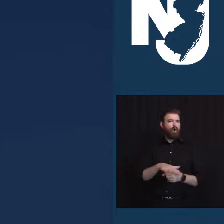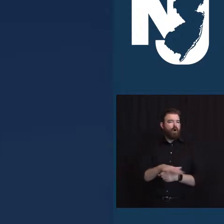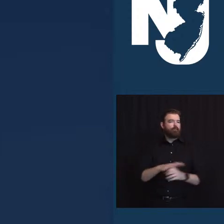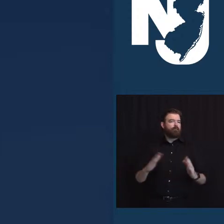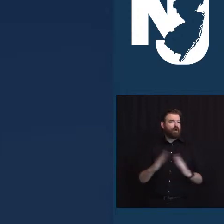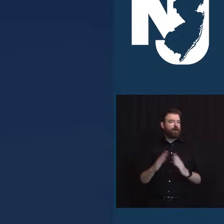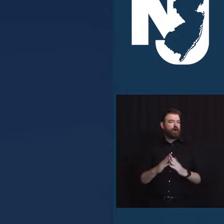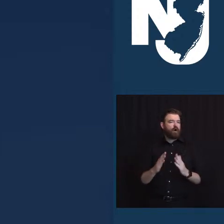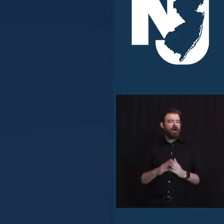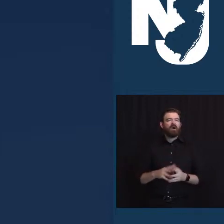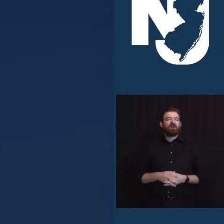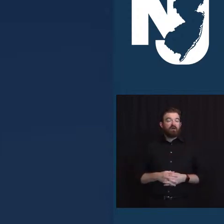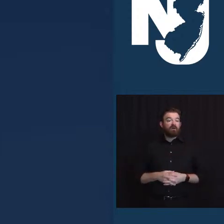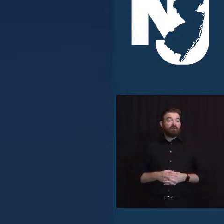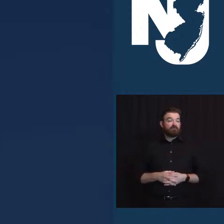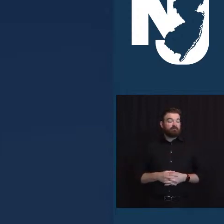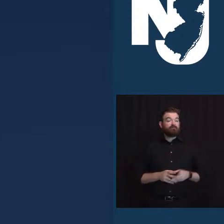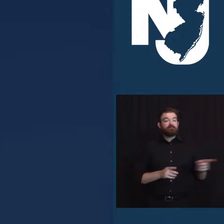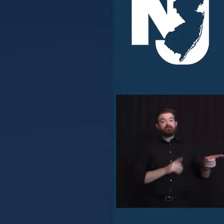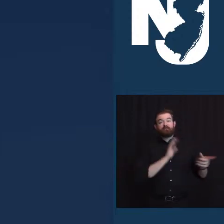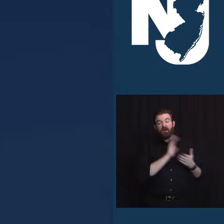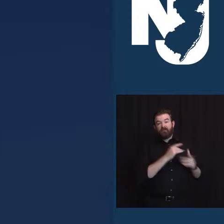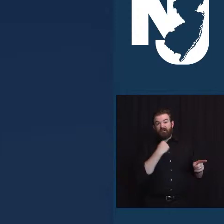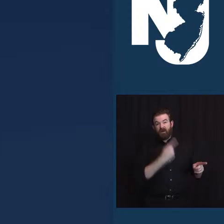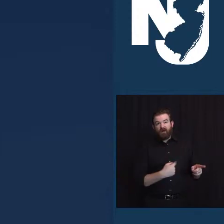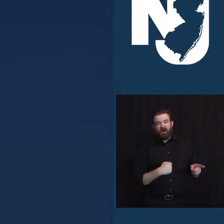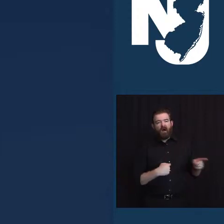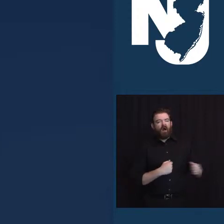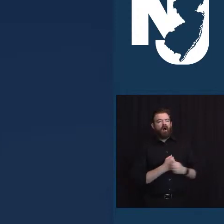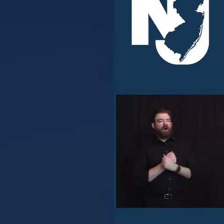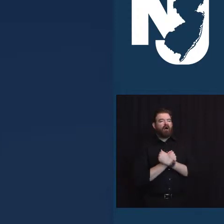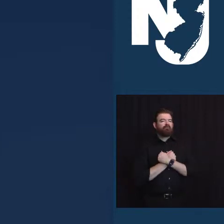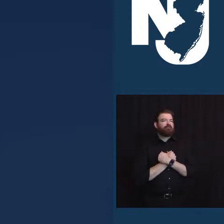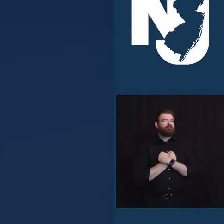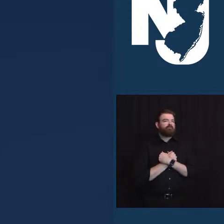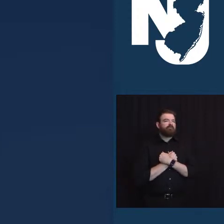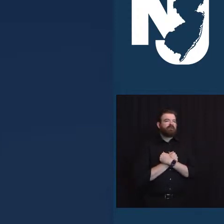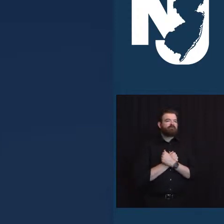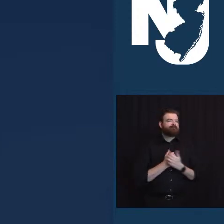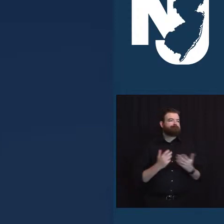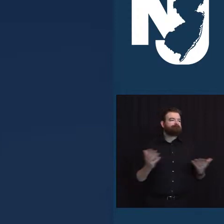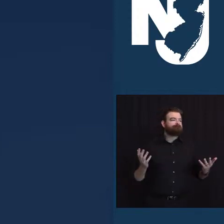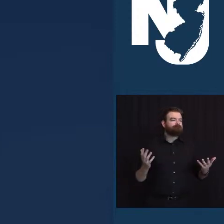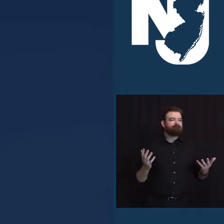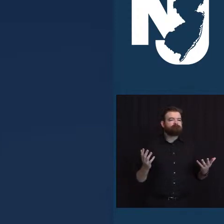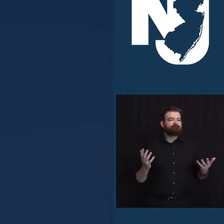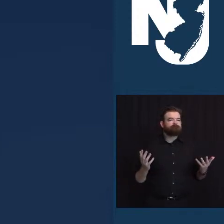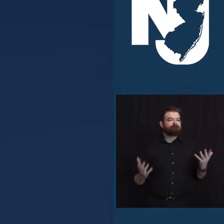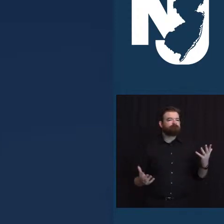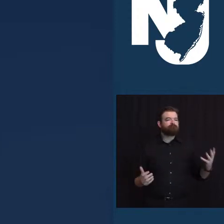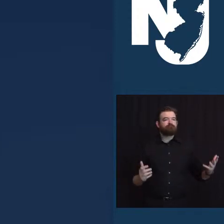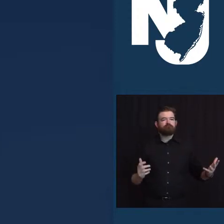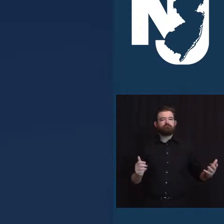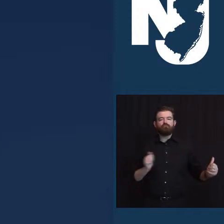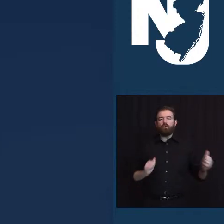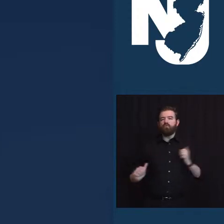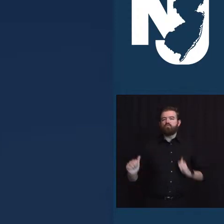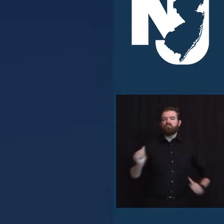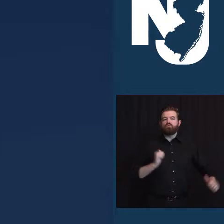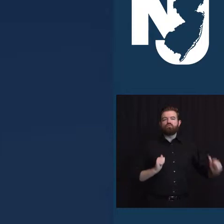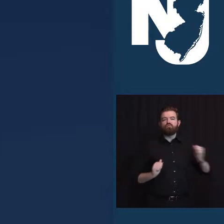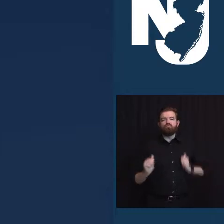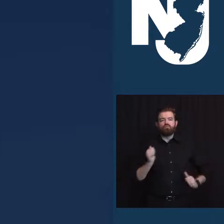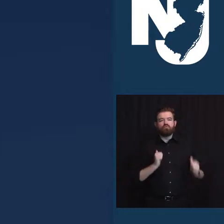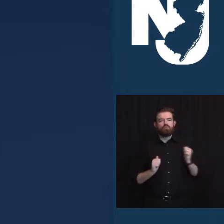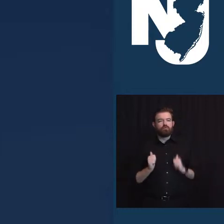Eileen said to me on Monday that he loved the show and that my saluting him today would be, for him, one more